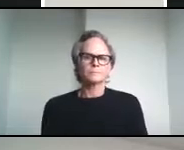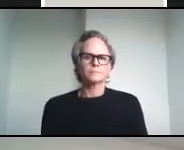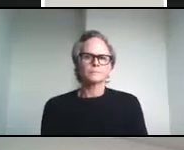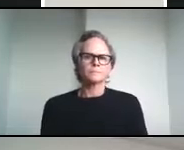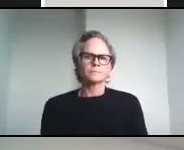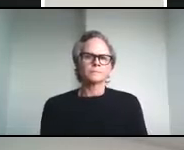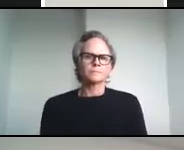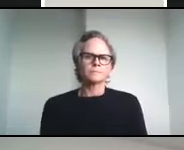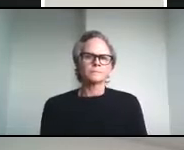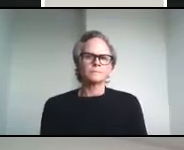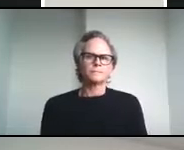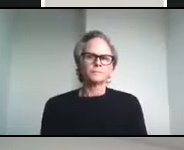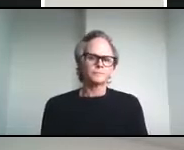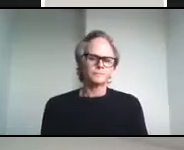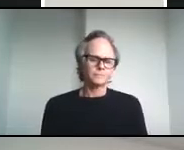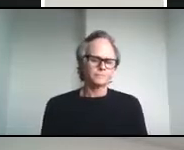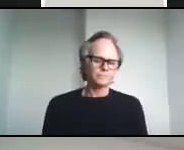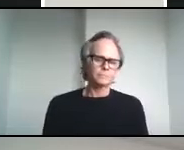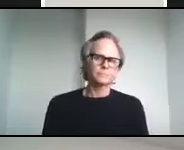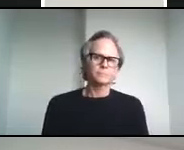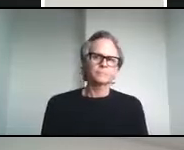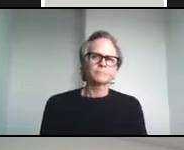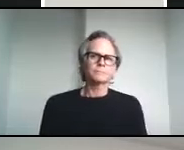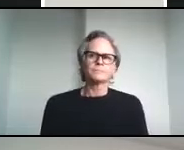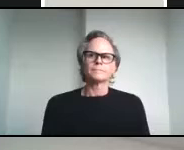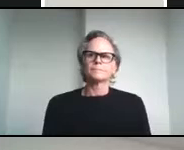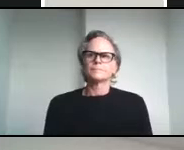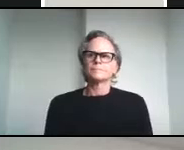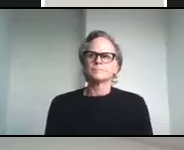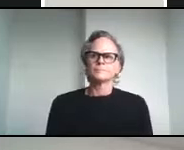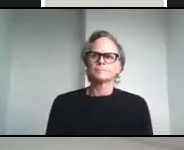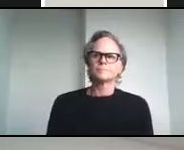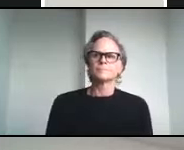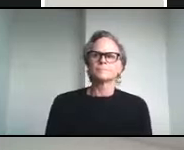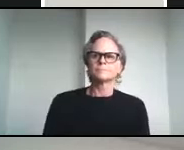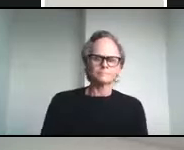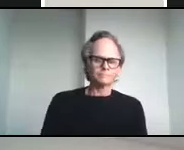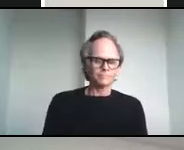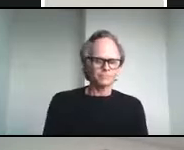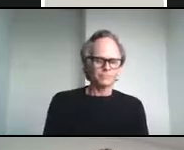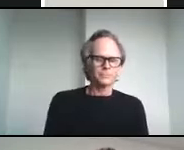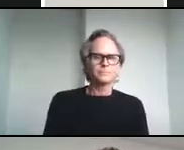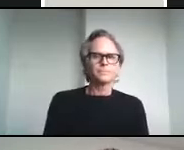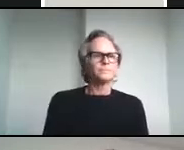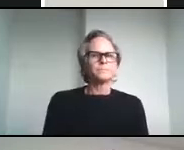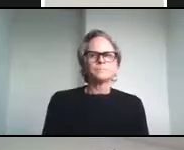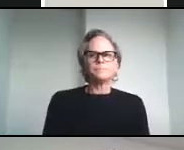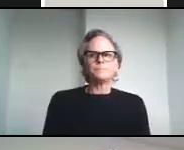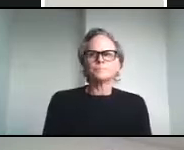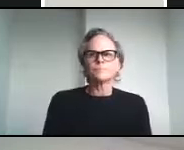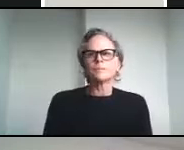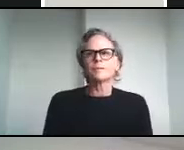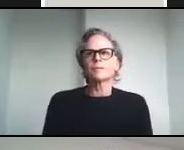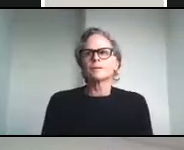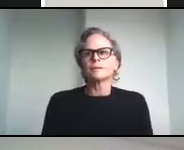project. So without further ado, I'm going to turn it over to the team at Johnson Favreau, and I think Steve Johnson is probably going to be kicking that off. Thank you